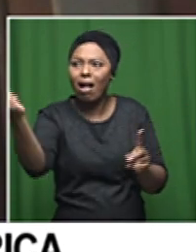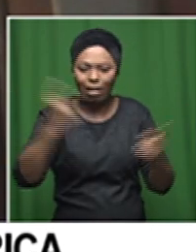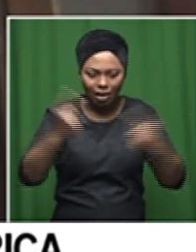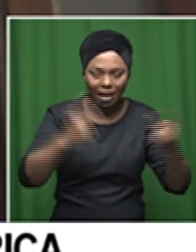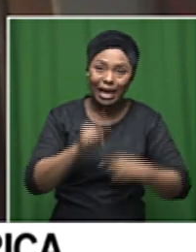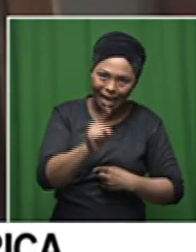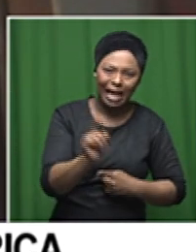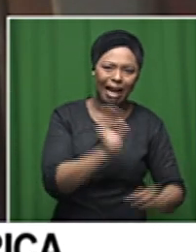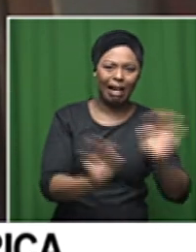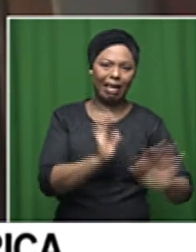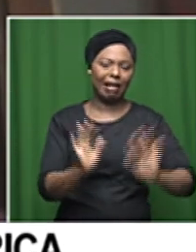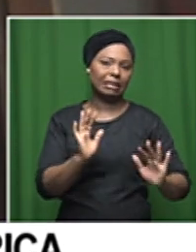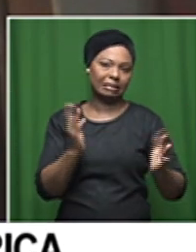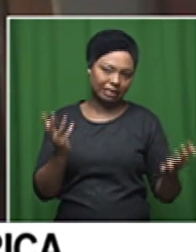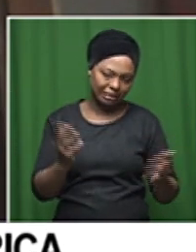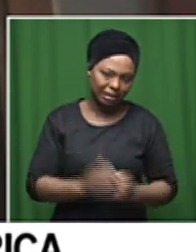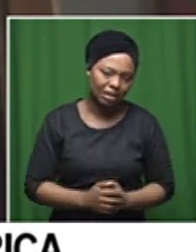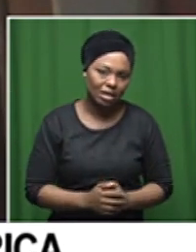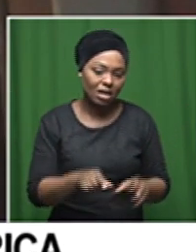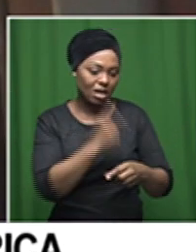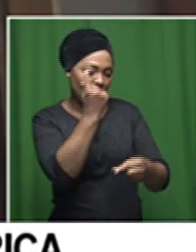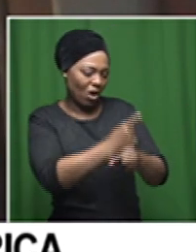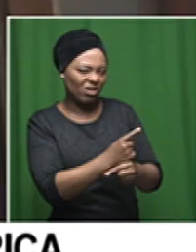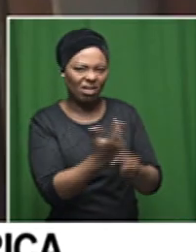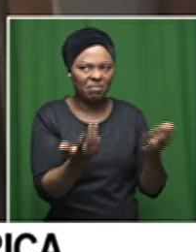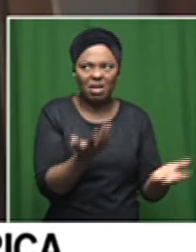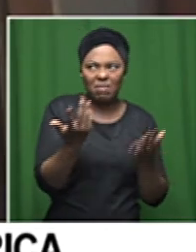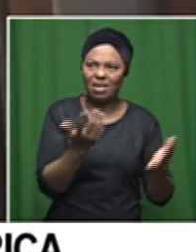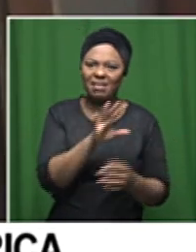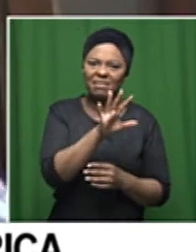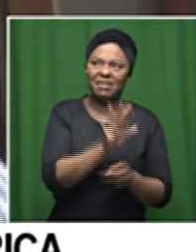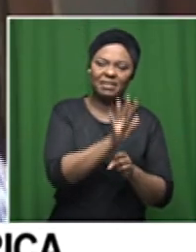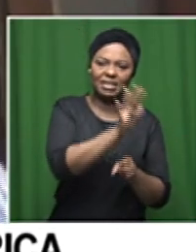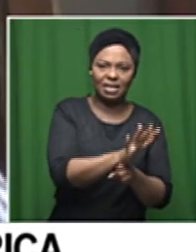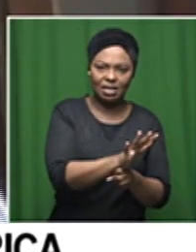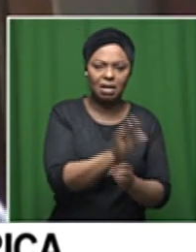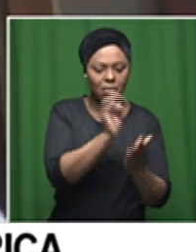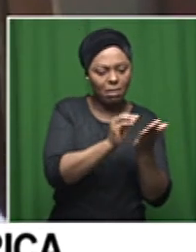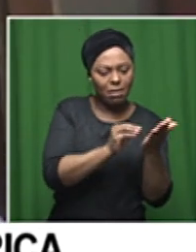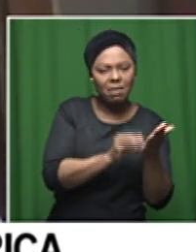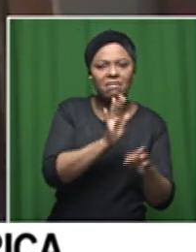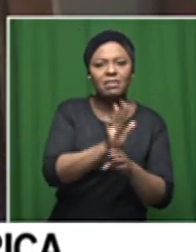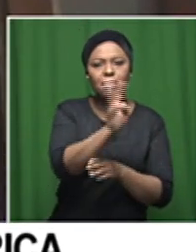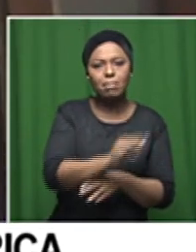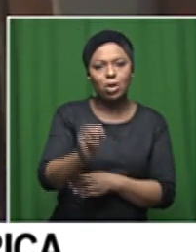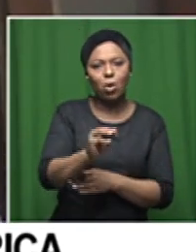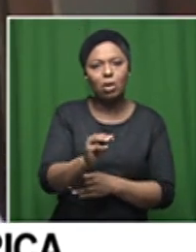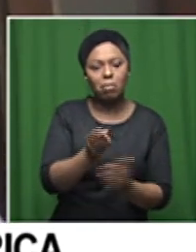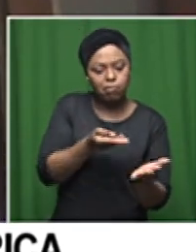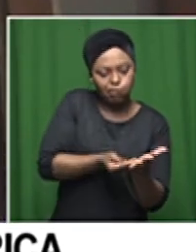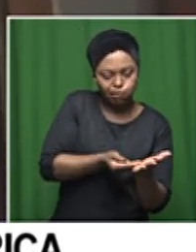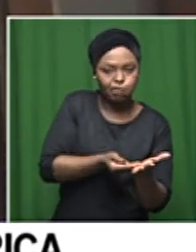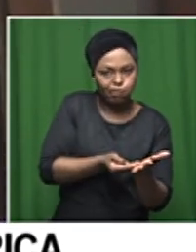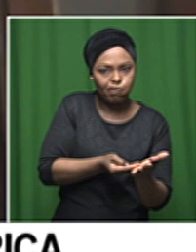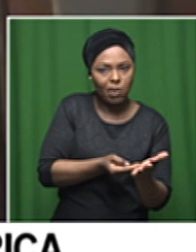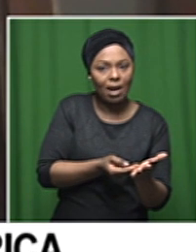assessing of the population recently, in Gauteng we'll be talking about 15 million on paper, but the service